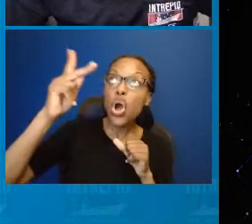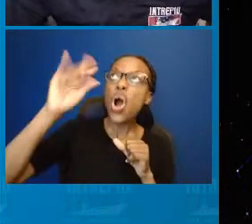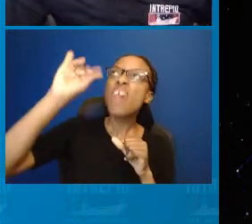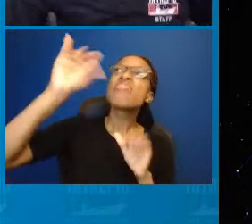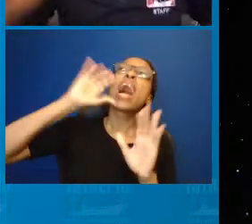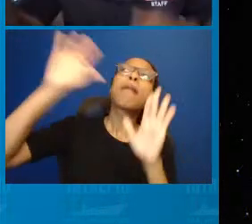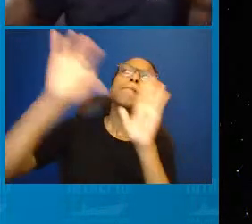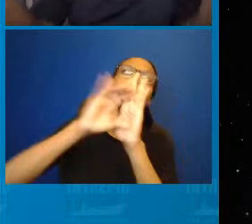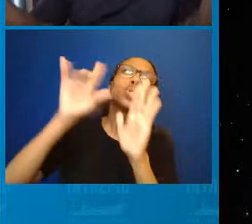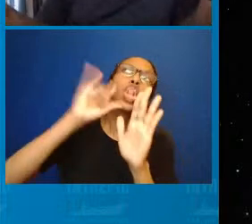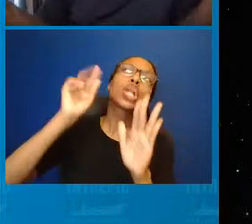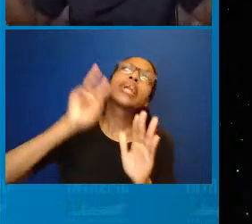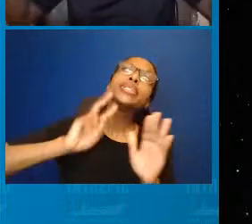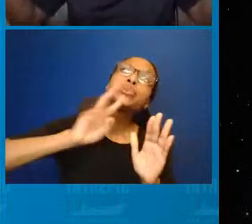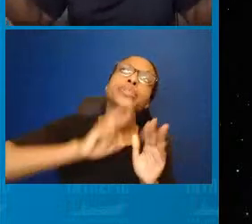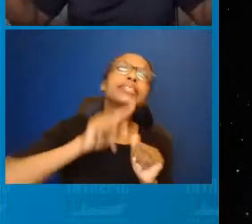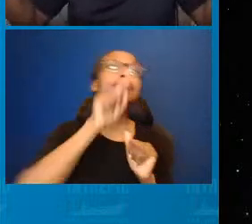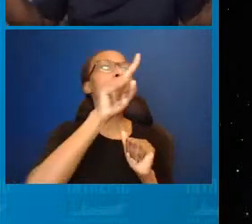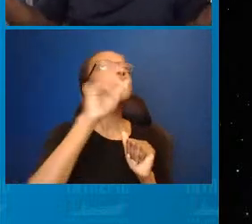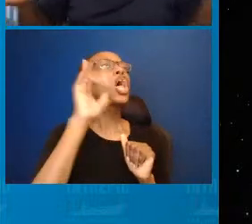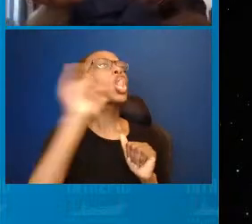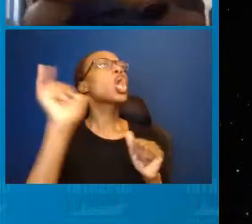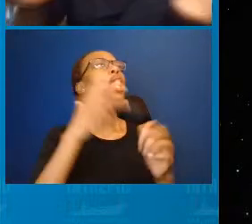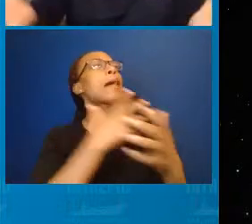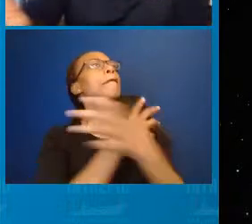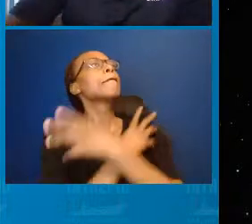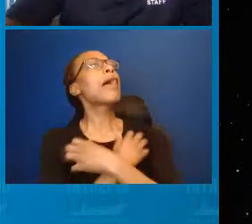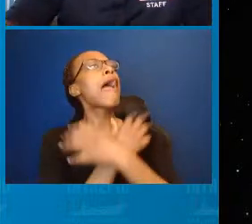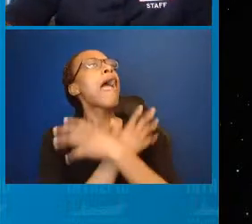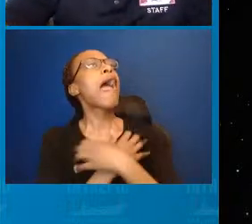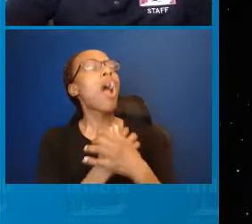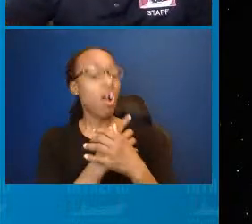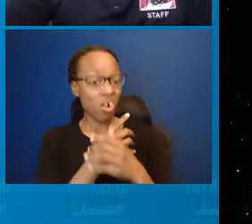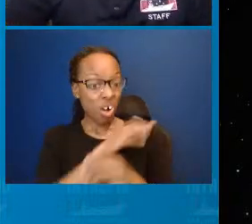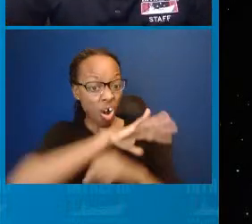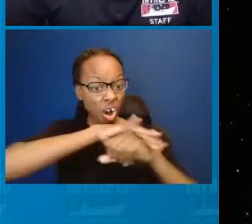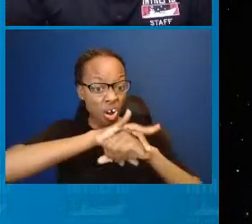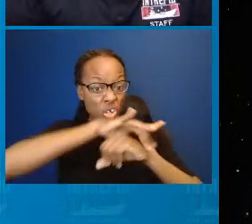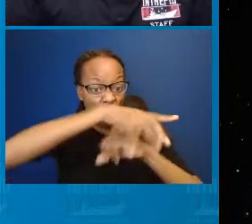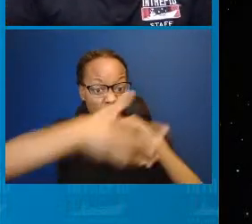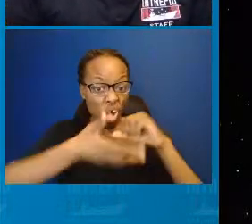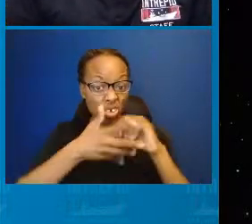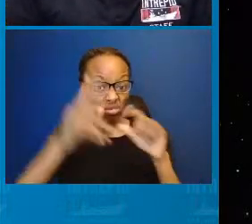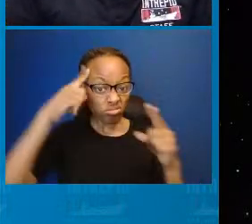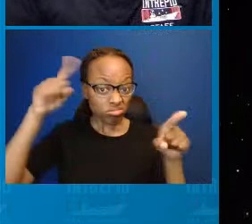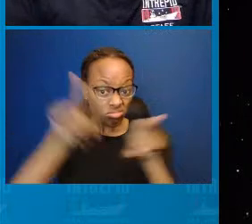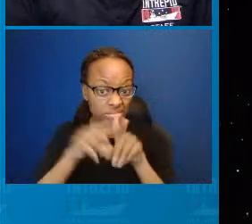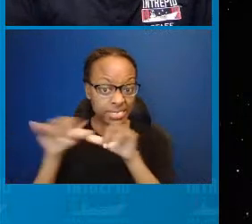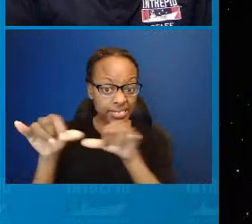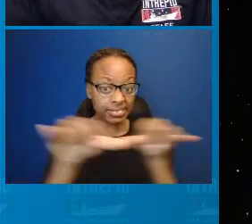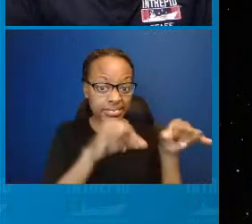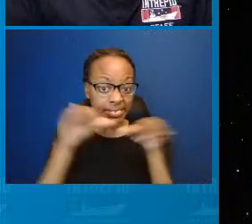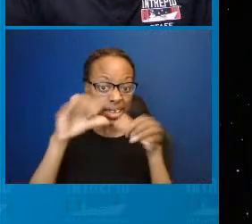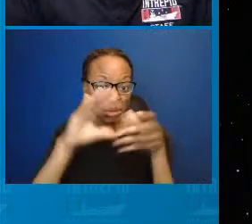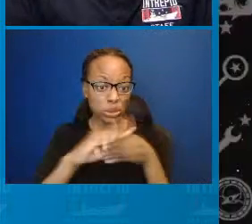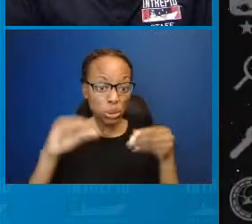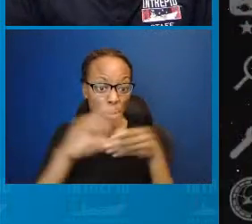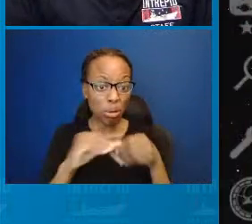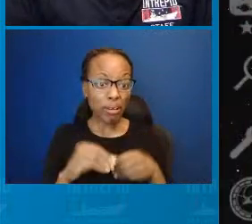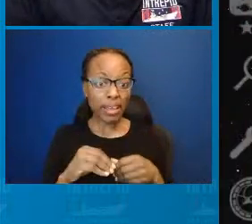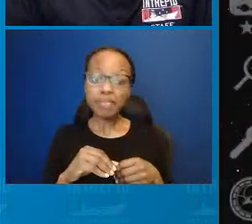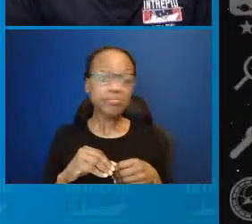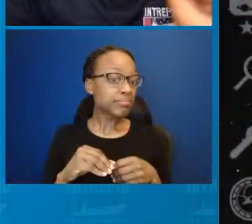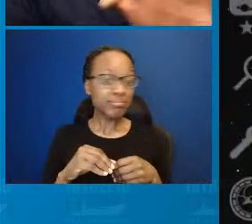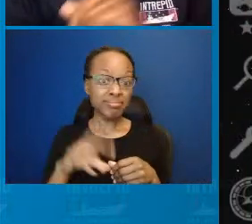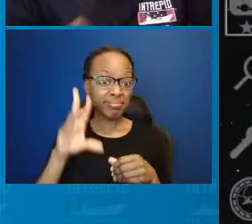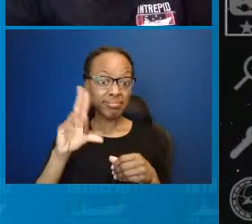and even these names, we can connect these dots however we want, right? Whatever pictures we can see. right? And that's actually what other cultures